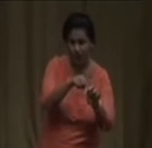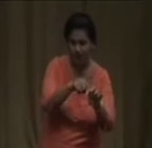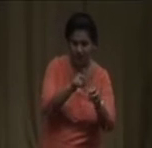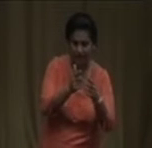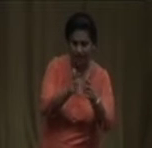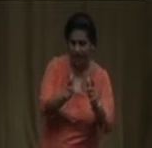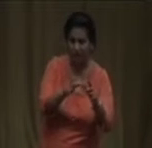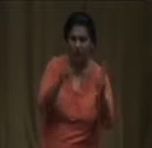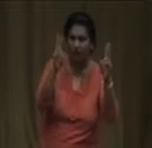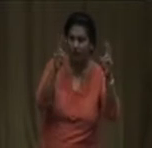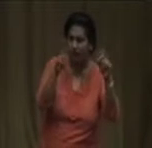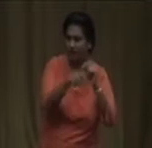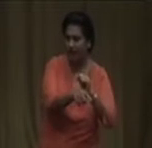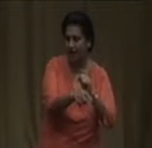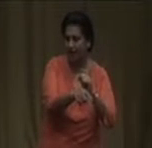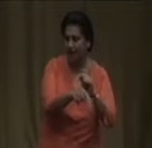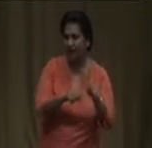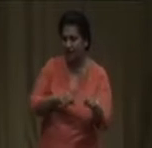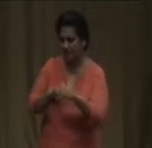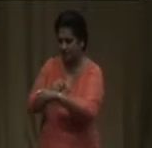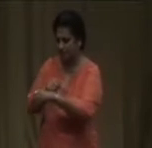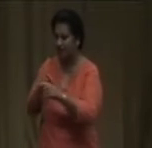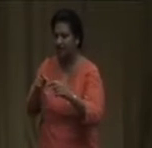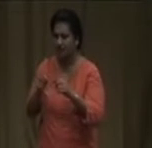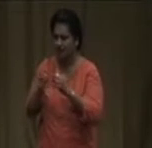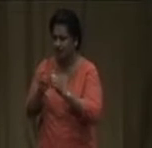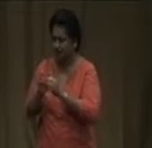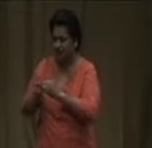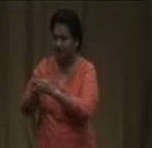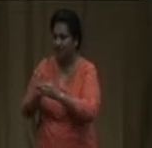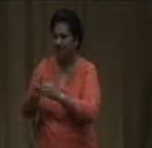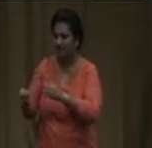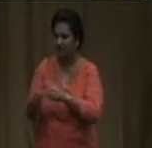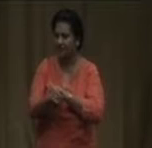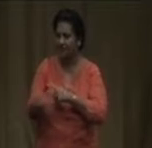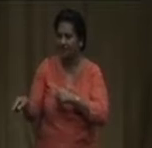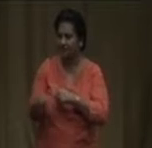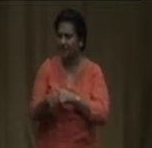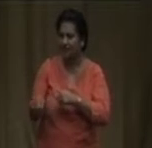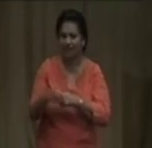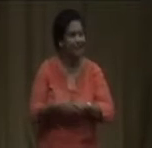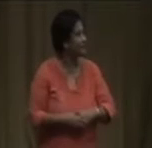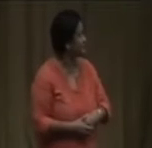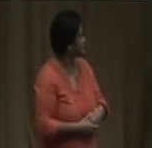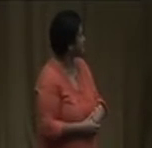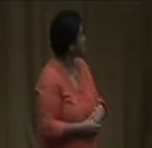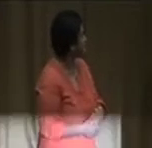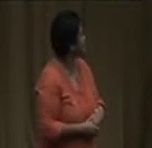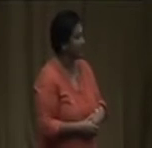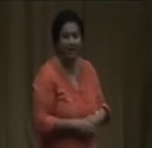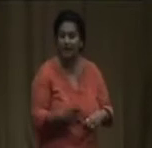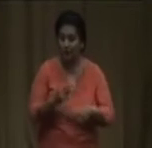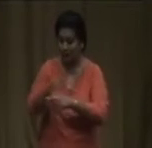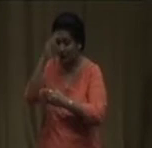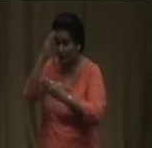social social bookmarking software. It's a piece of software called Semantic Scuttle, where learners can share links